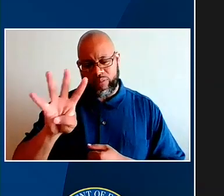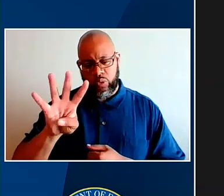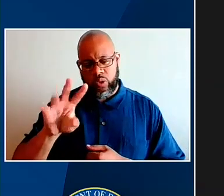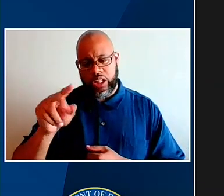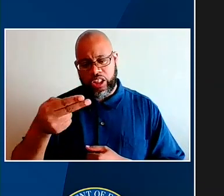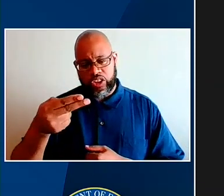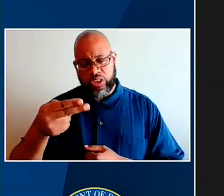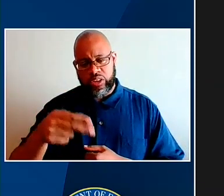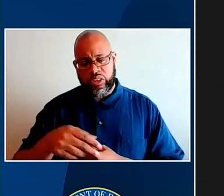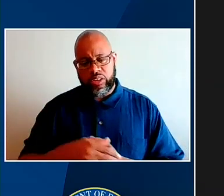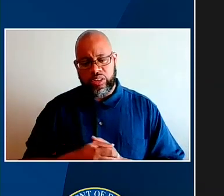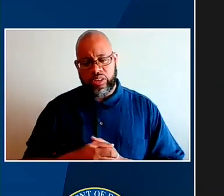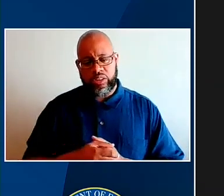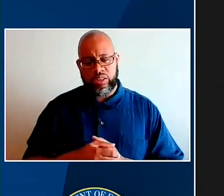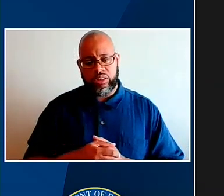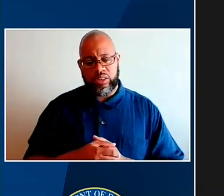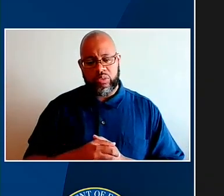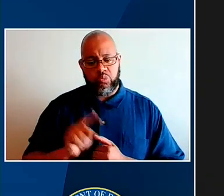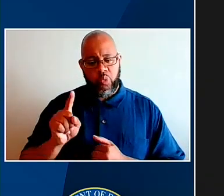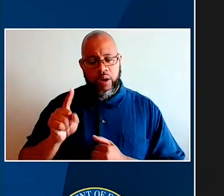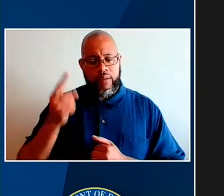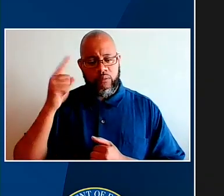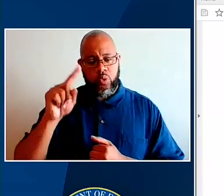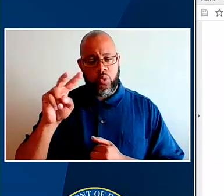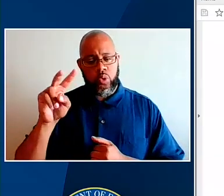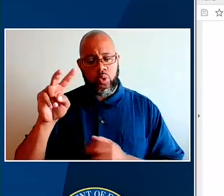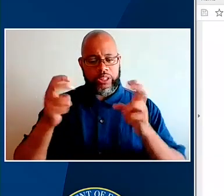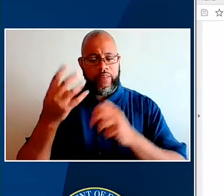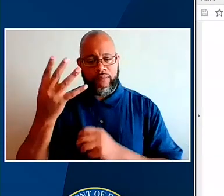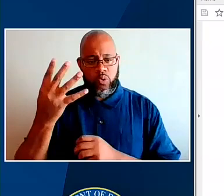164H1 Title IV credit balances. And